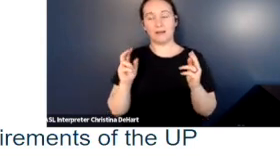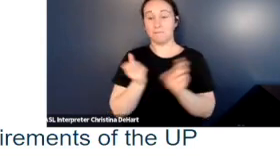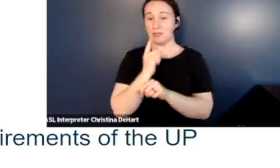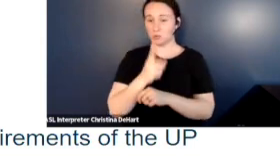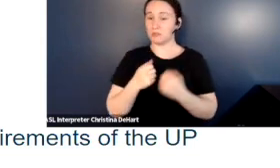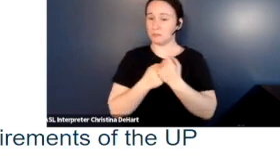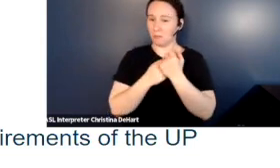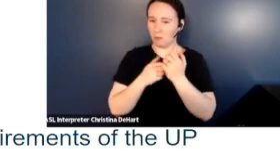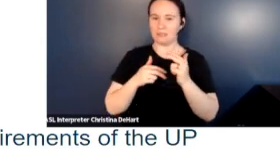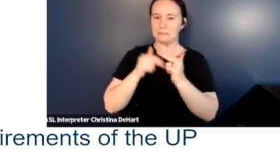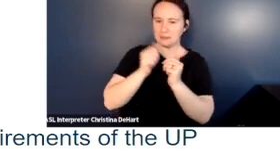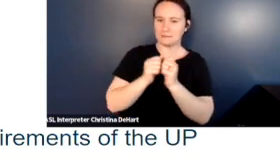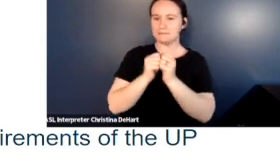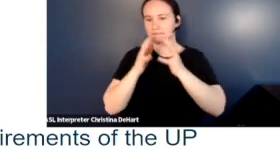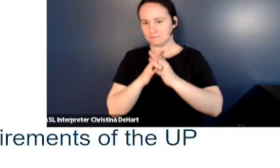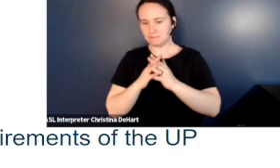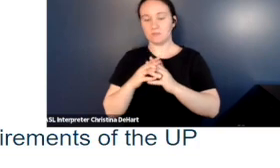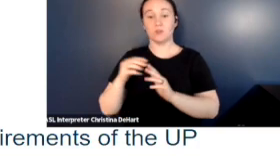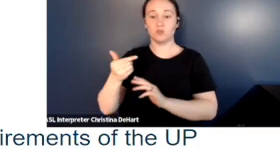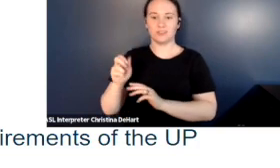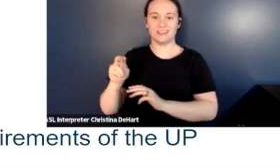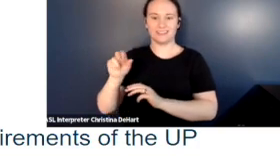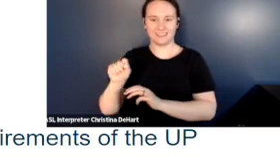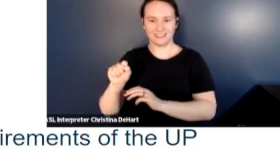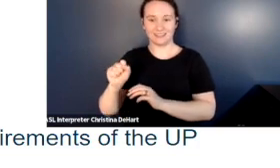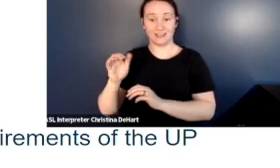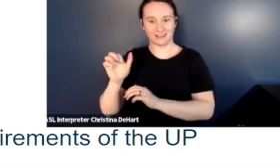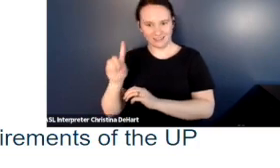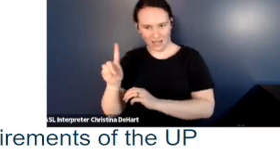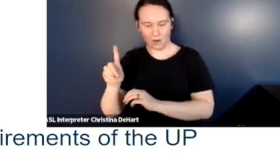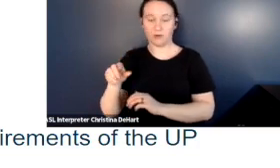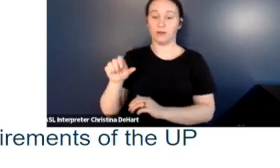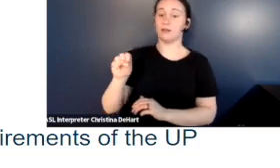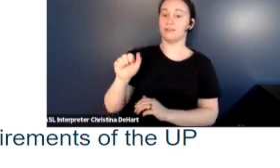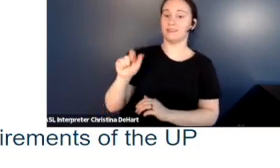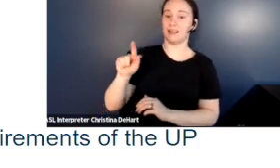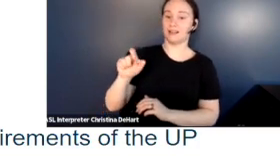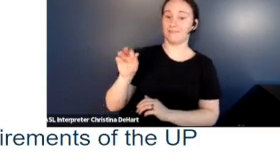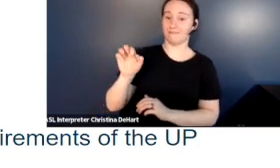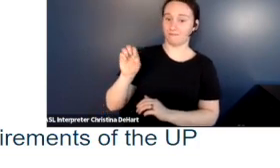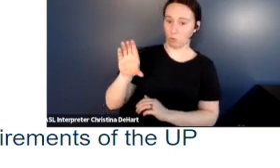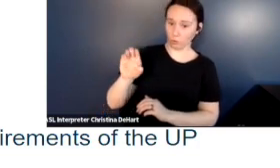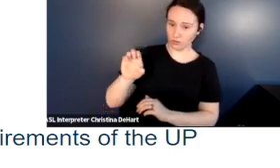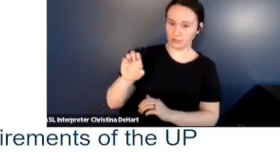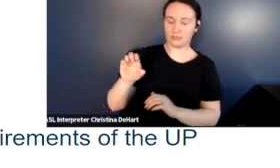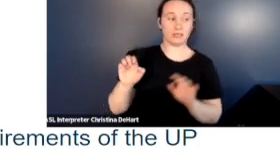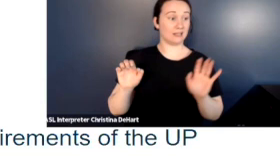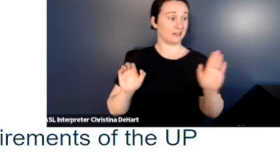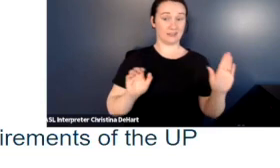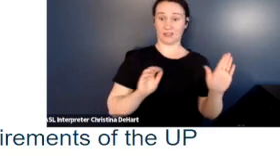we're using, Genesys Cloud and Salesforce, and what that design looks like and how we could best support that.